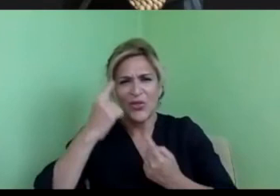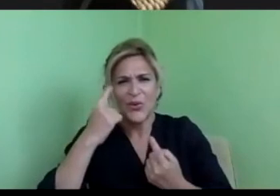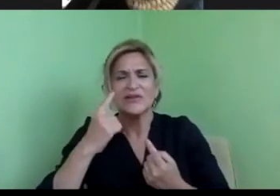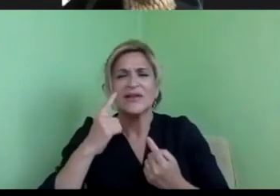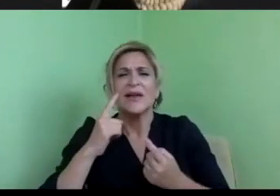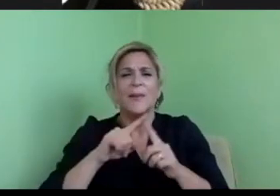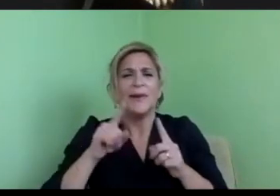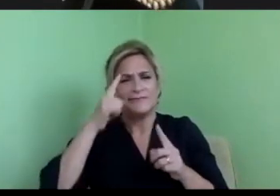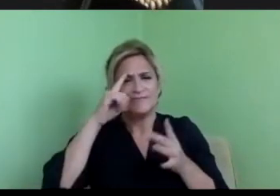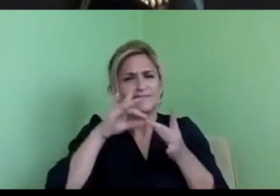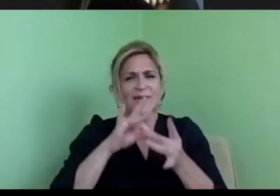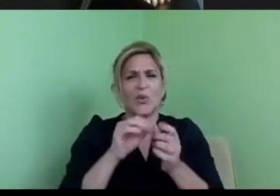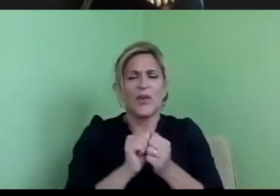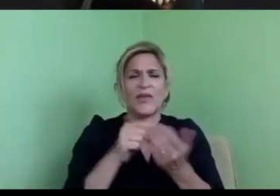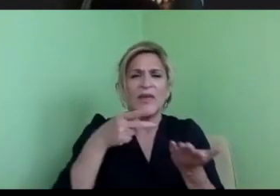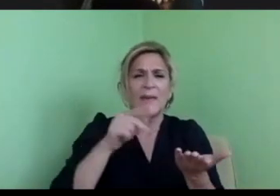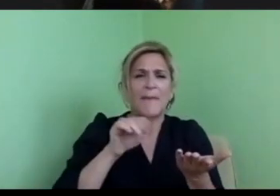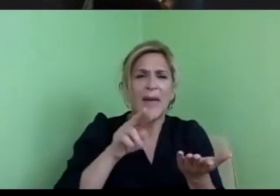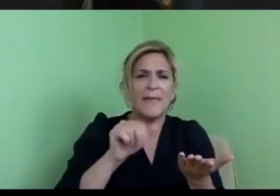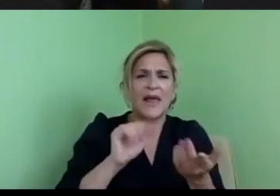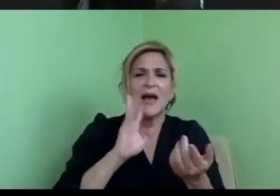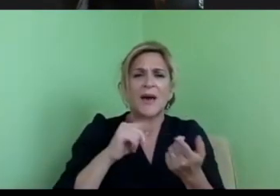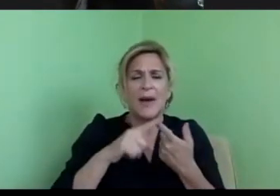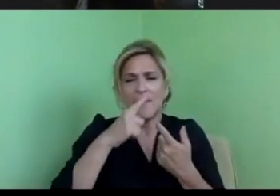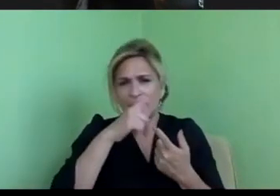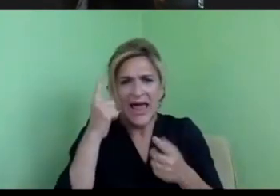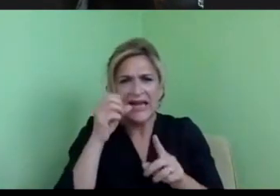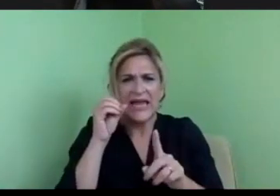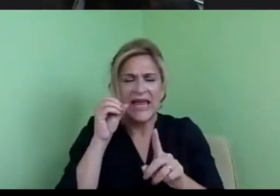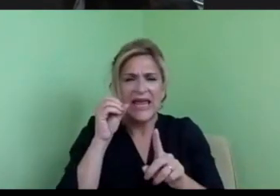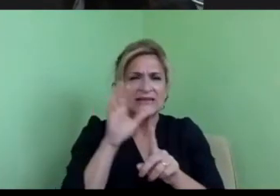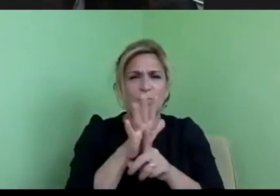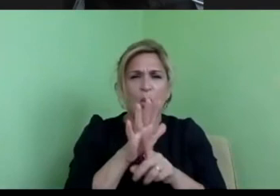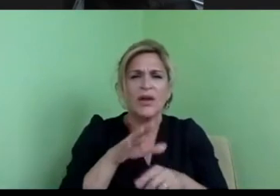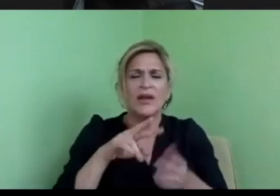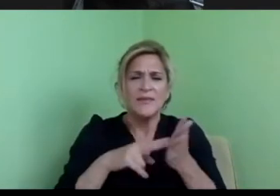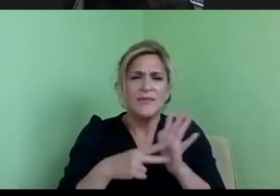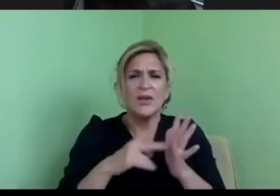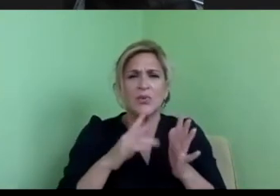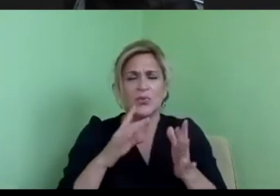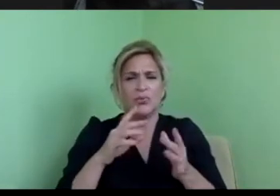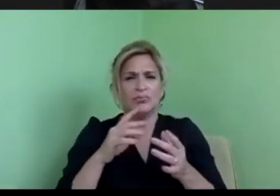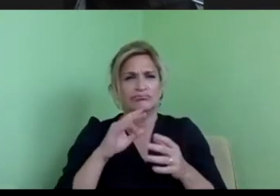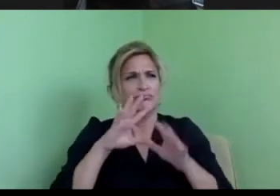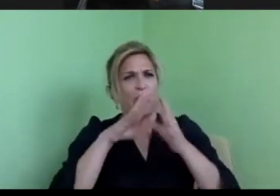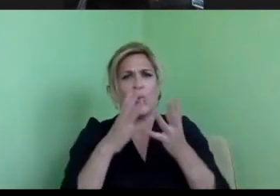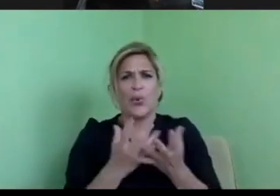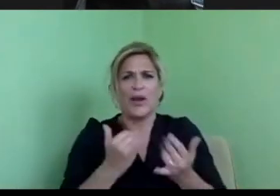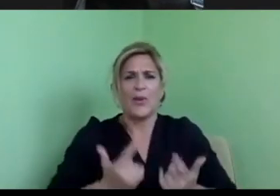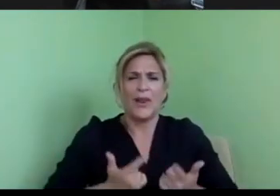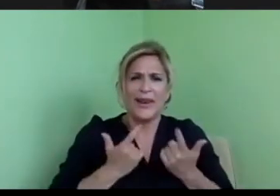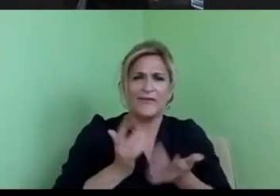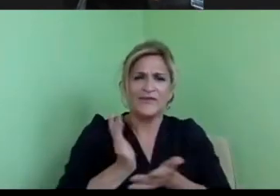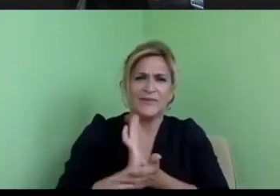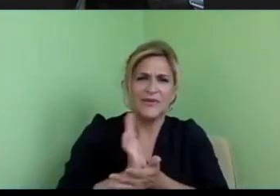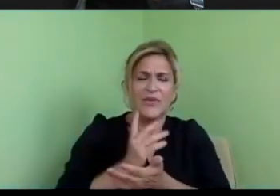that you know we are living in a world a cinematic world that was crafted by the birth of a